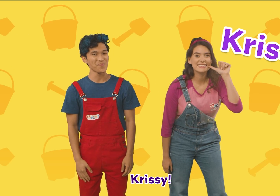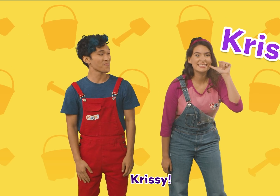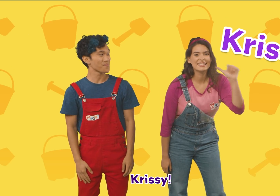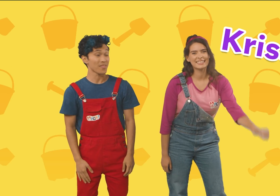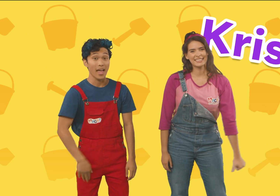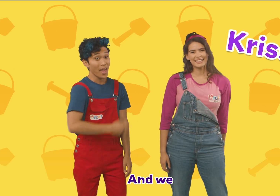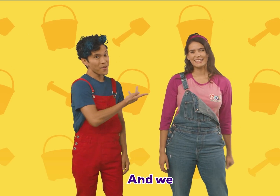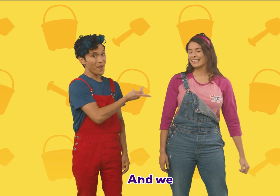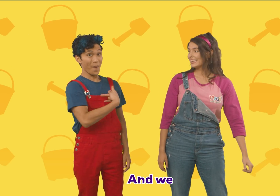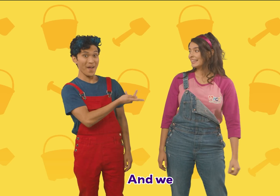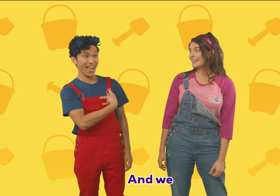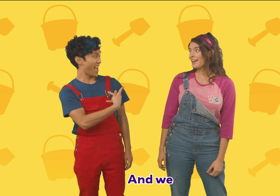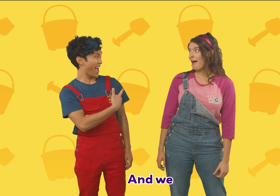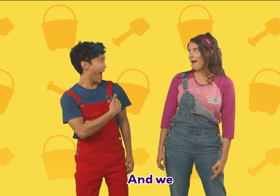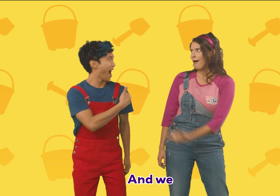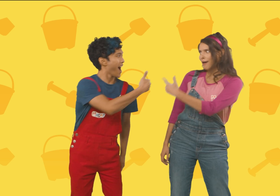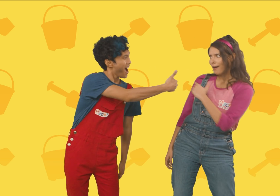Chrissy. And we